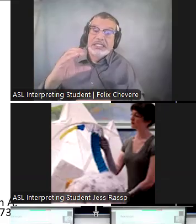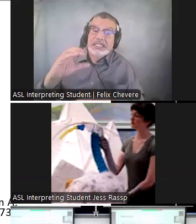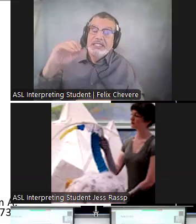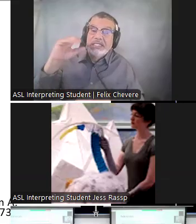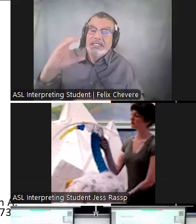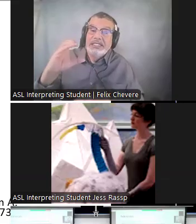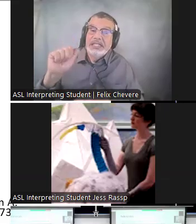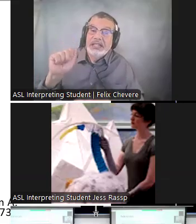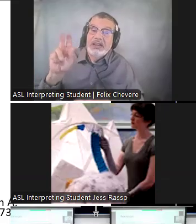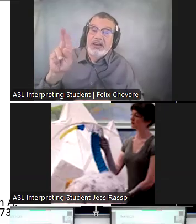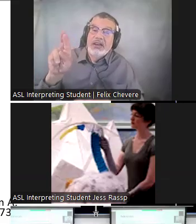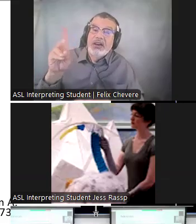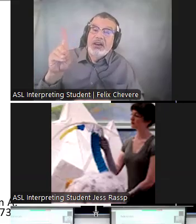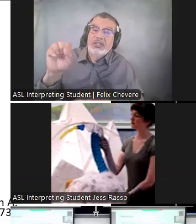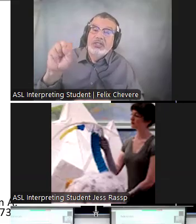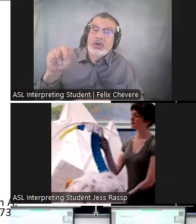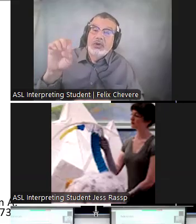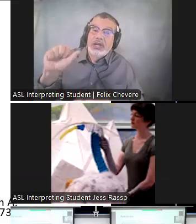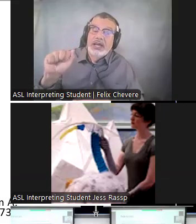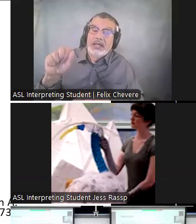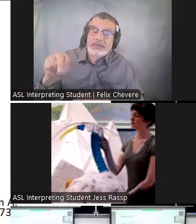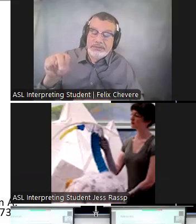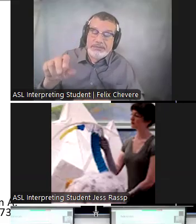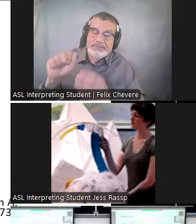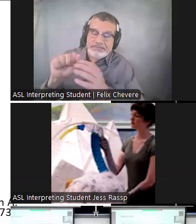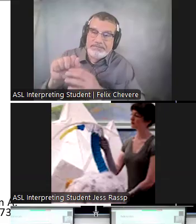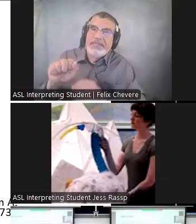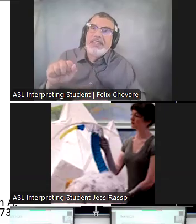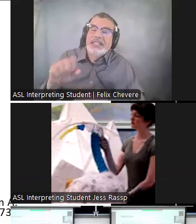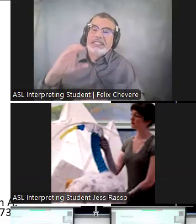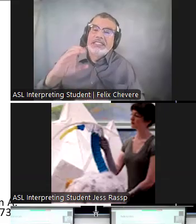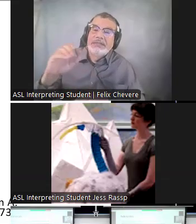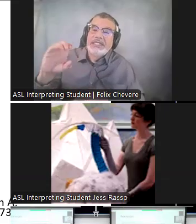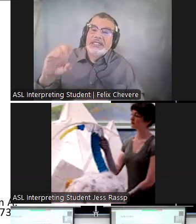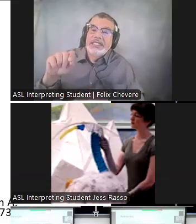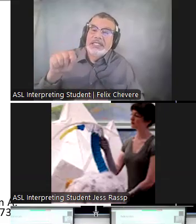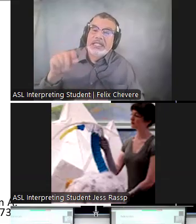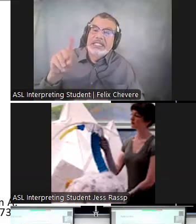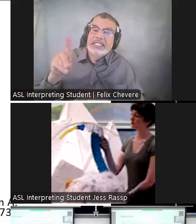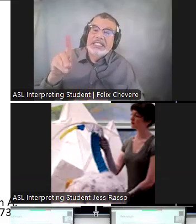CCARDONA @ccbcmd.edu. Thank you. All right. Thank you.